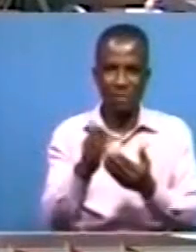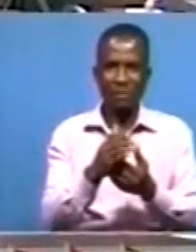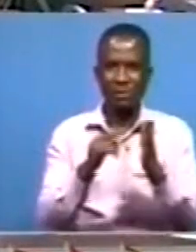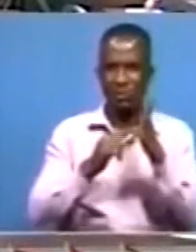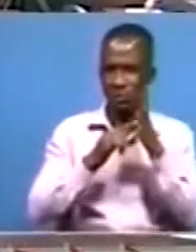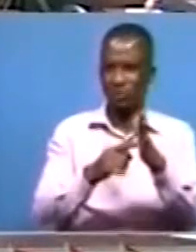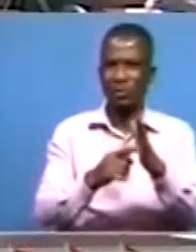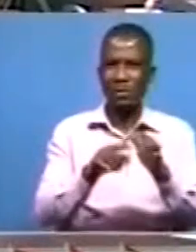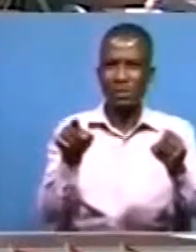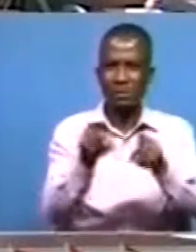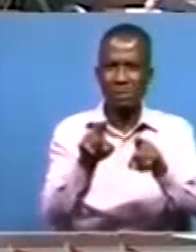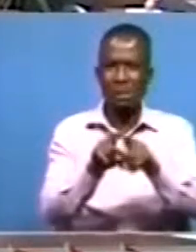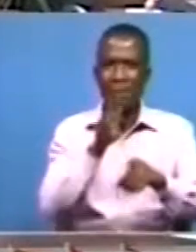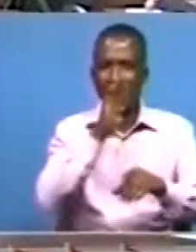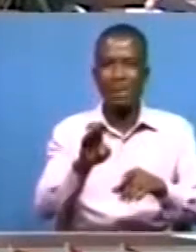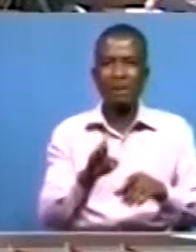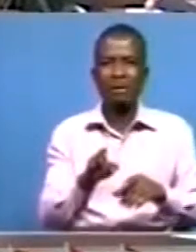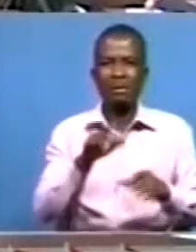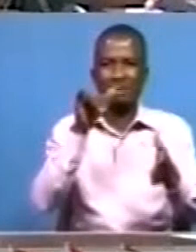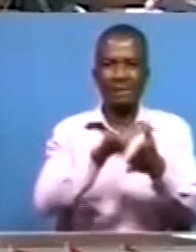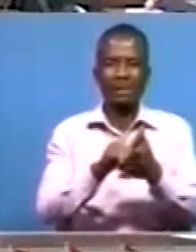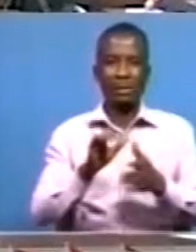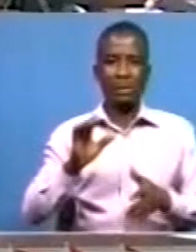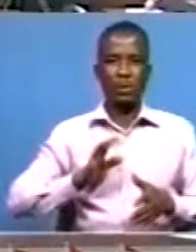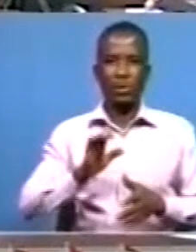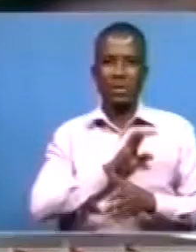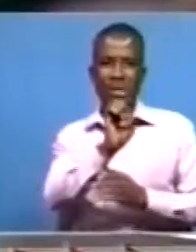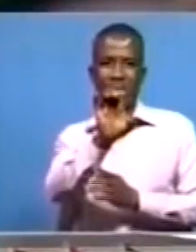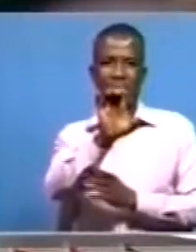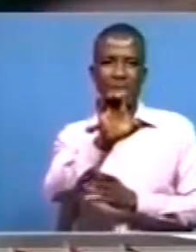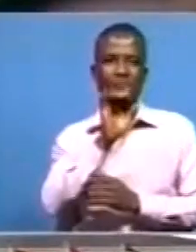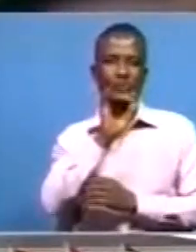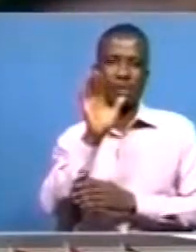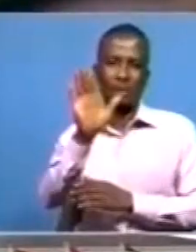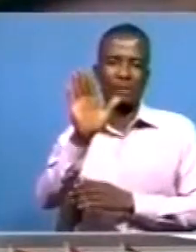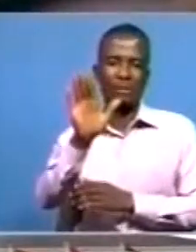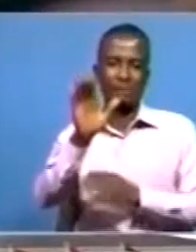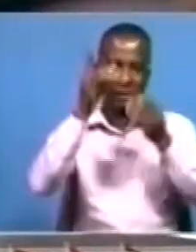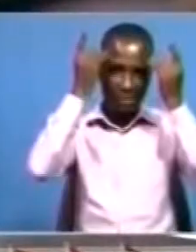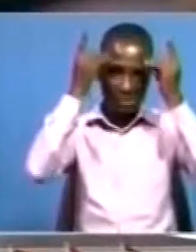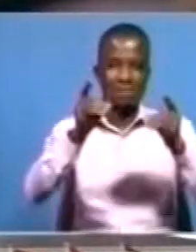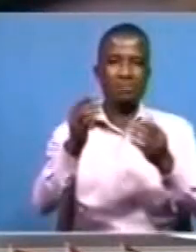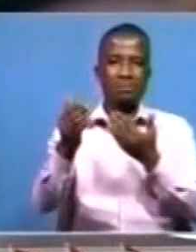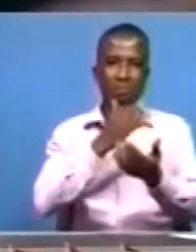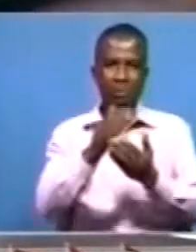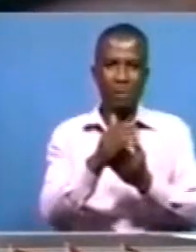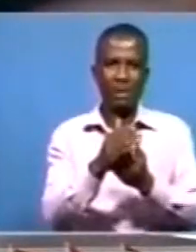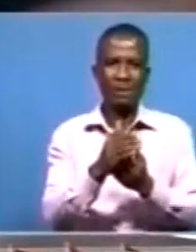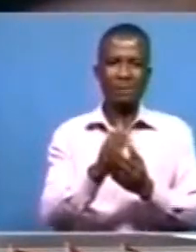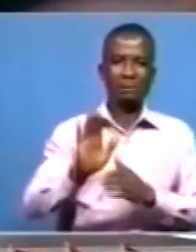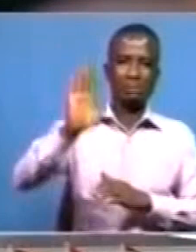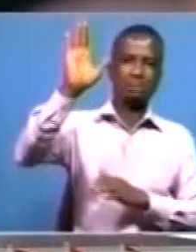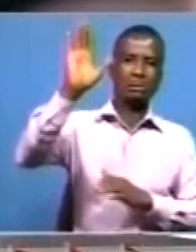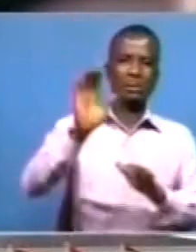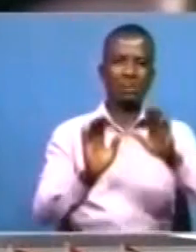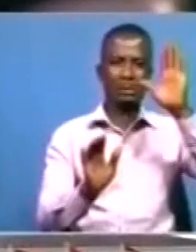testify in the suit could only be that of the commission and not hers. The decision whether or not to personally testify on behalf